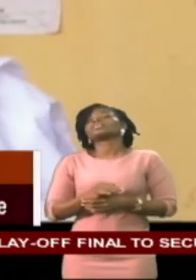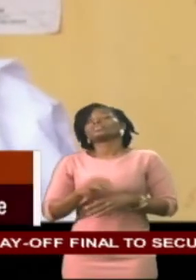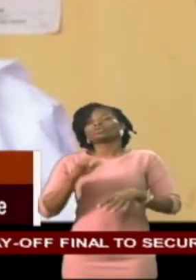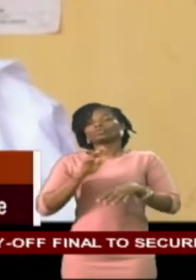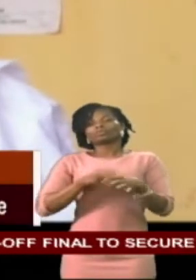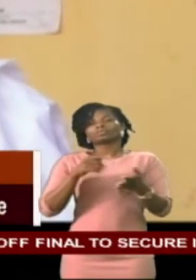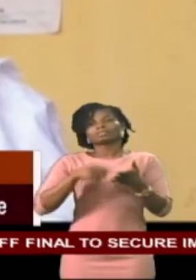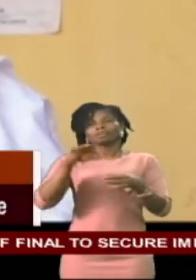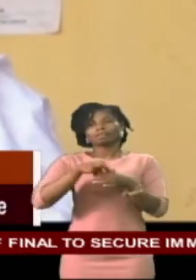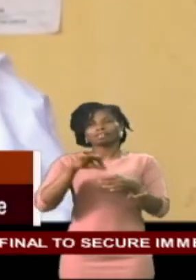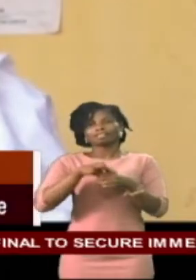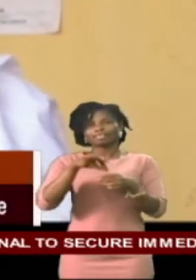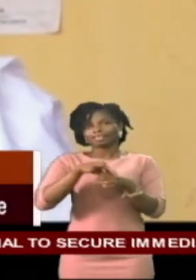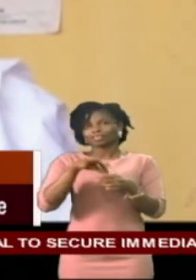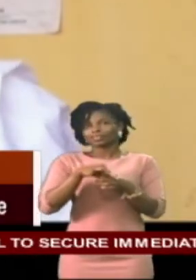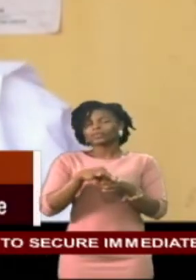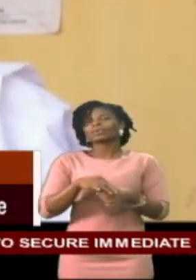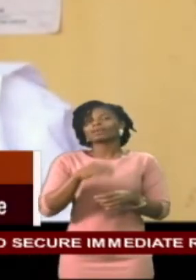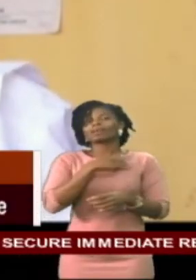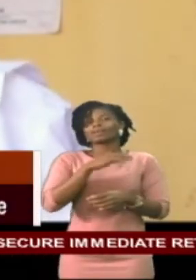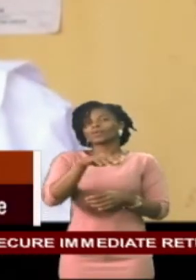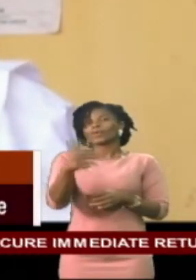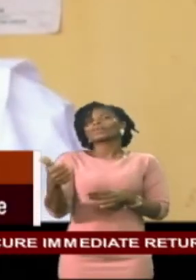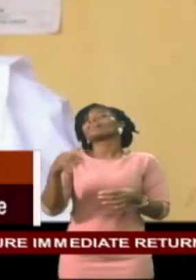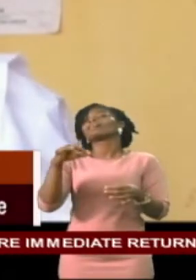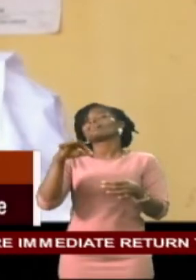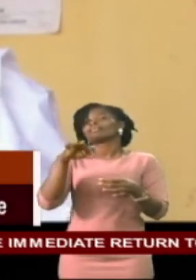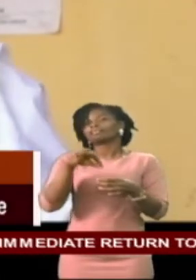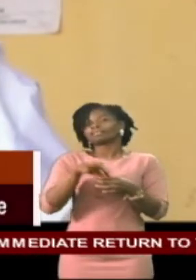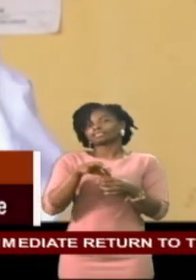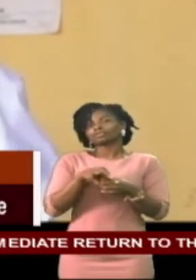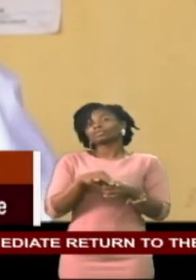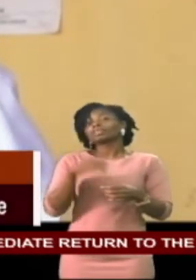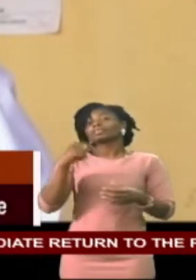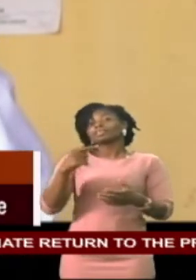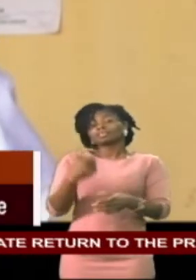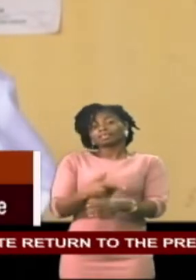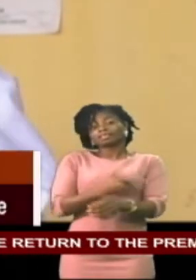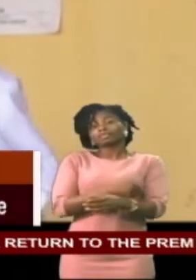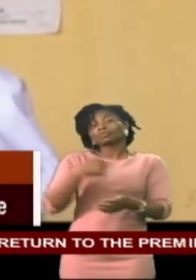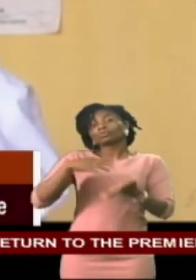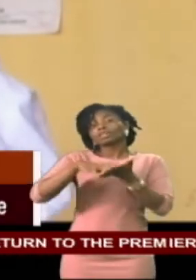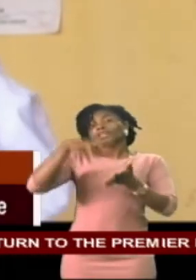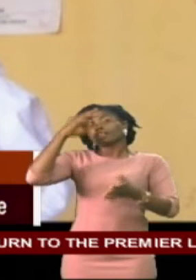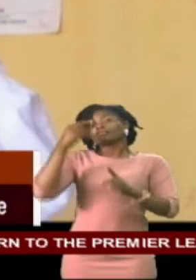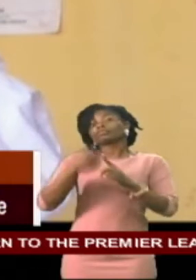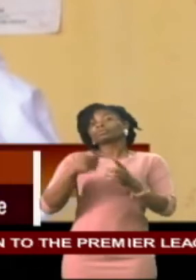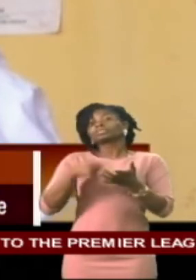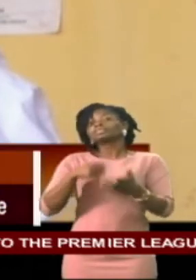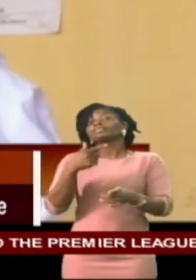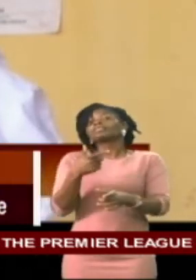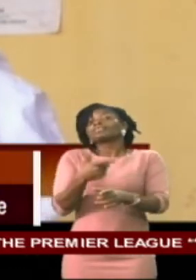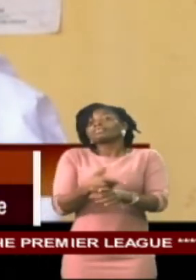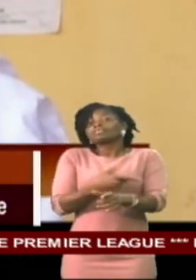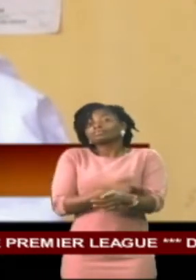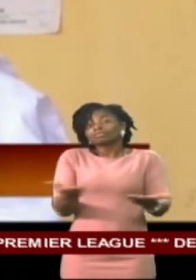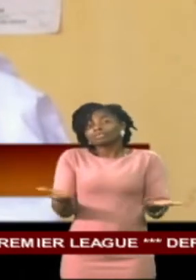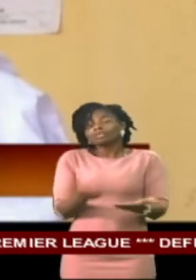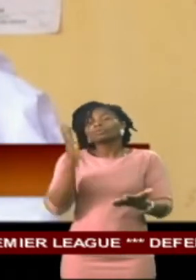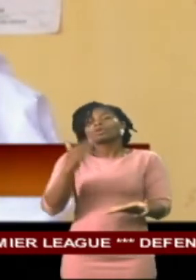this election, but all other elections. The lesson that we learn from this election will help us in